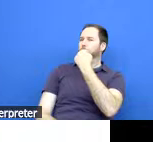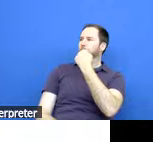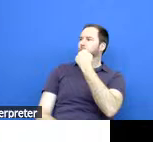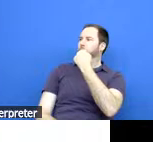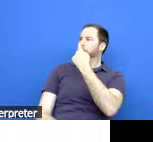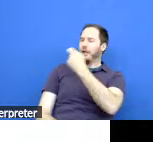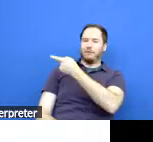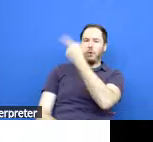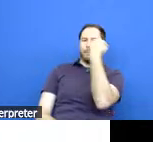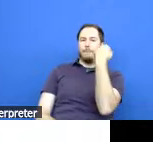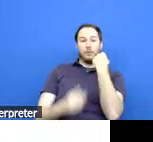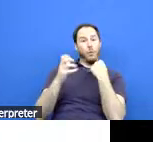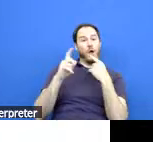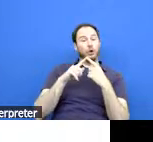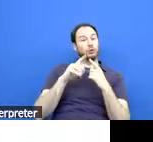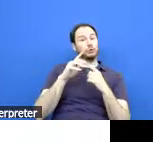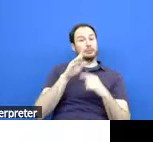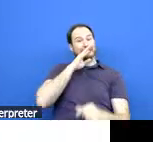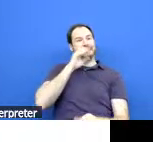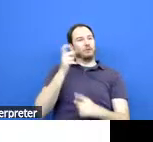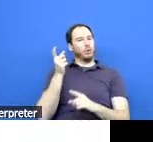You have to come up to the microphone.